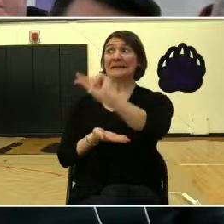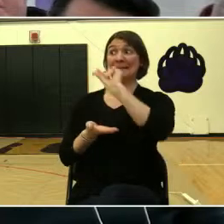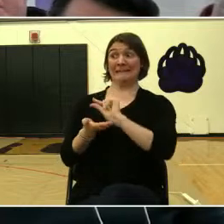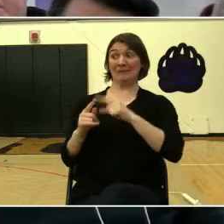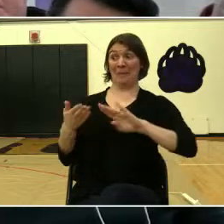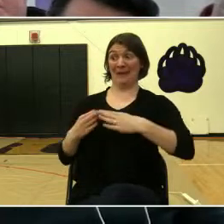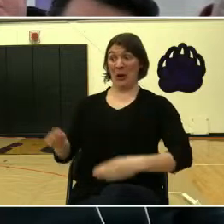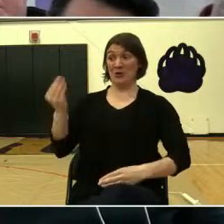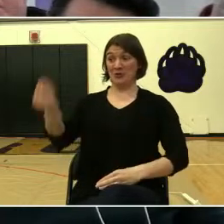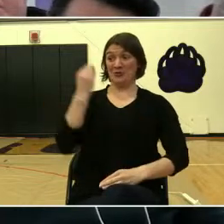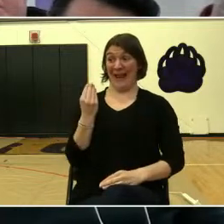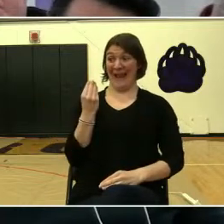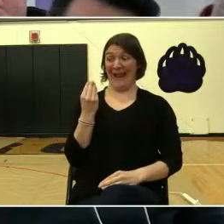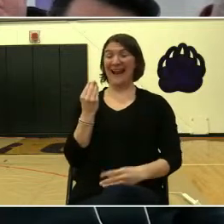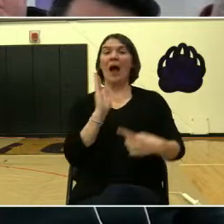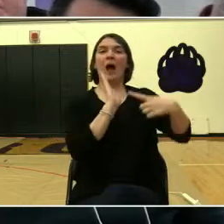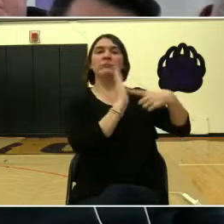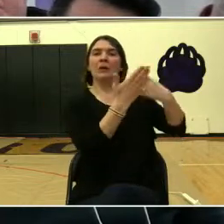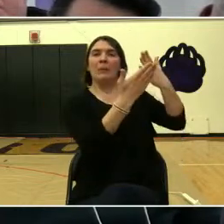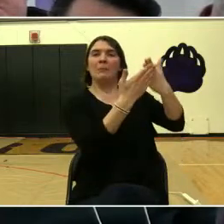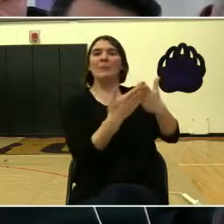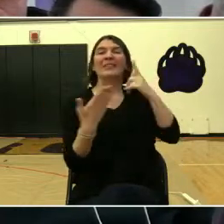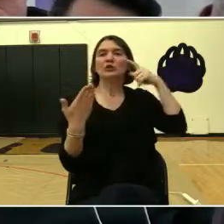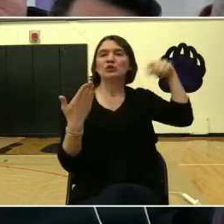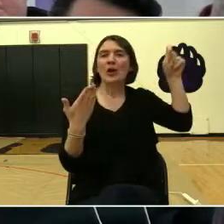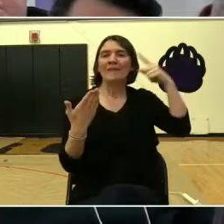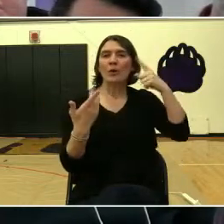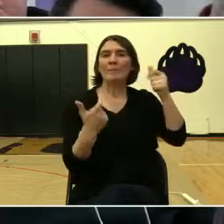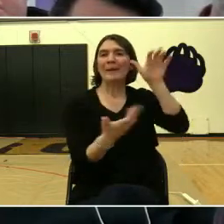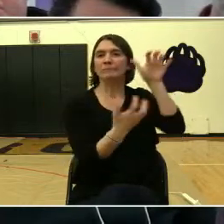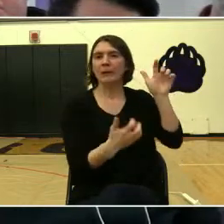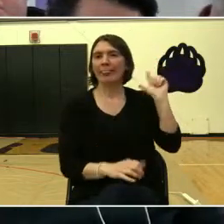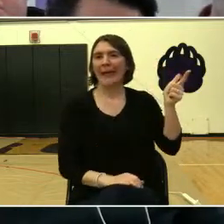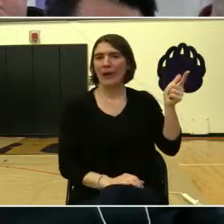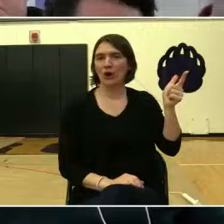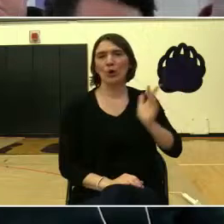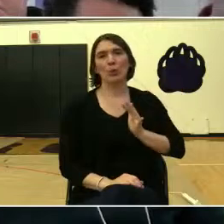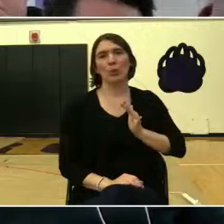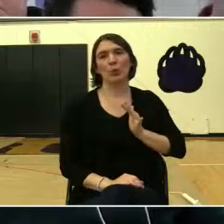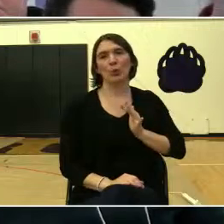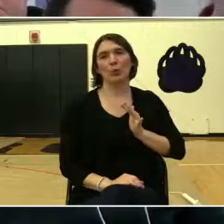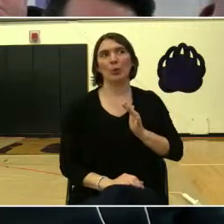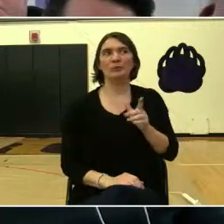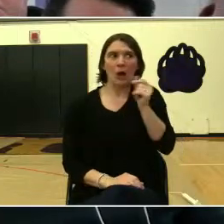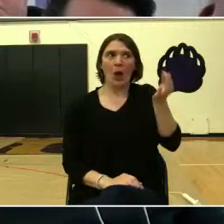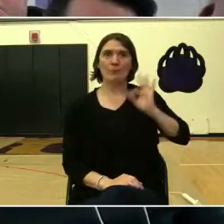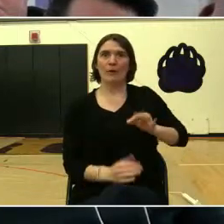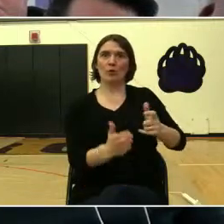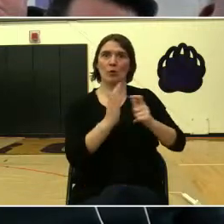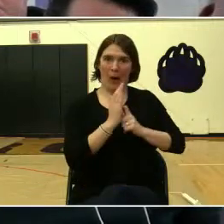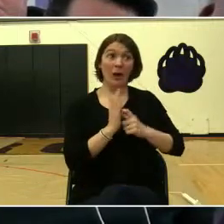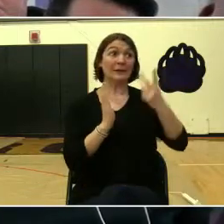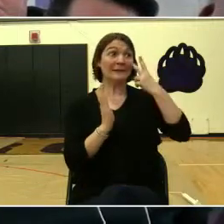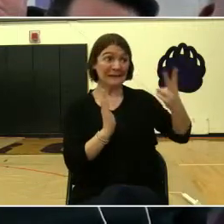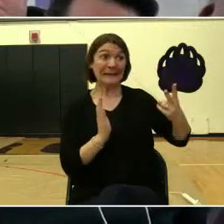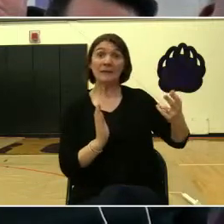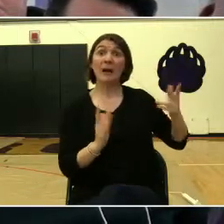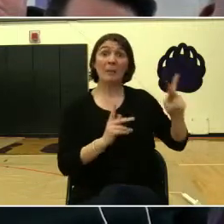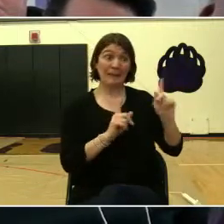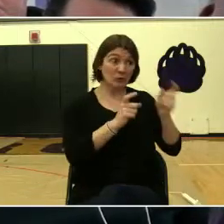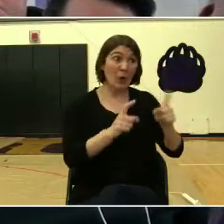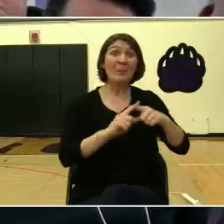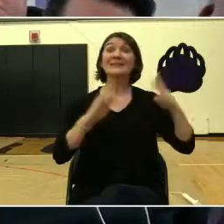budget but they can do the Chuck mark on the on the nonprofit list saying see my